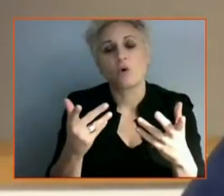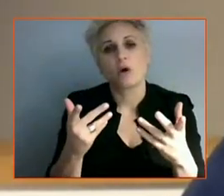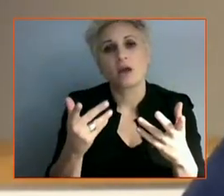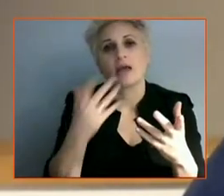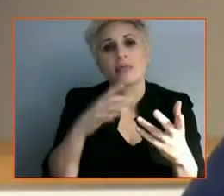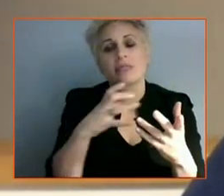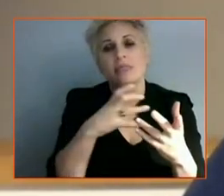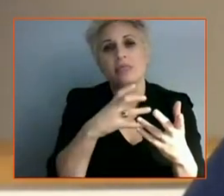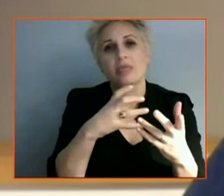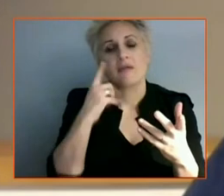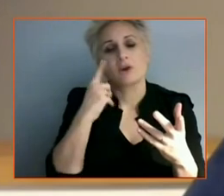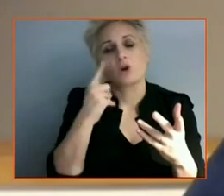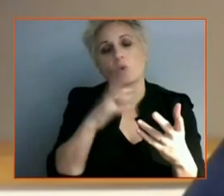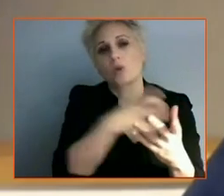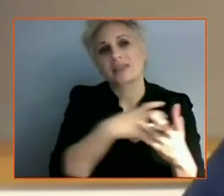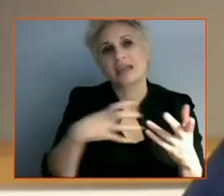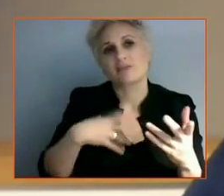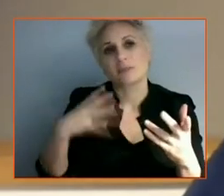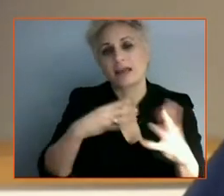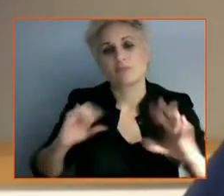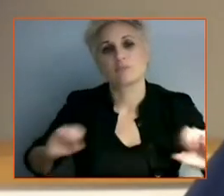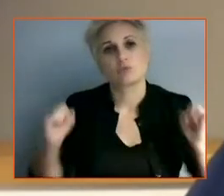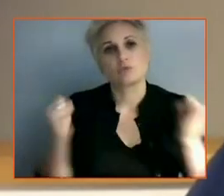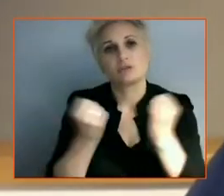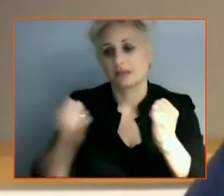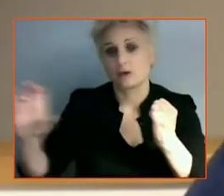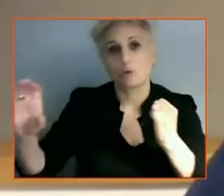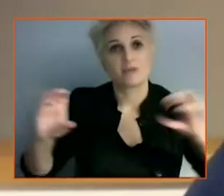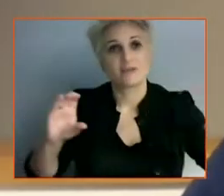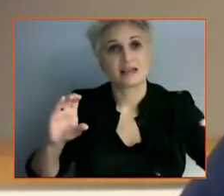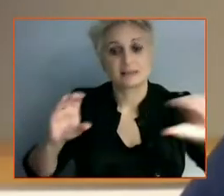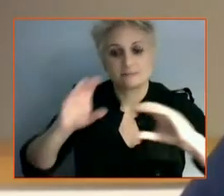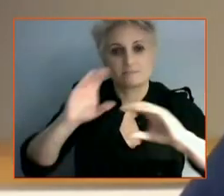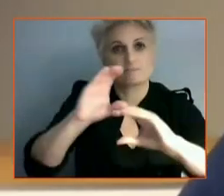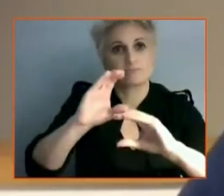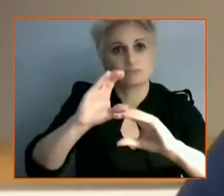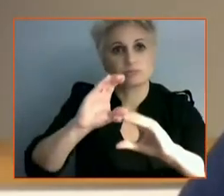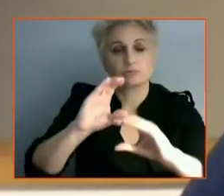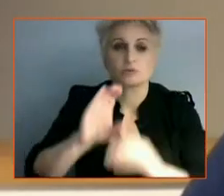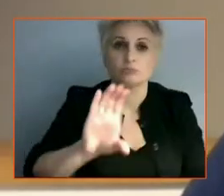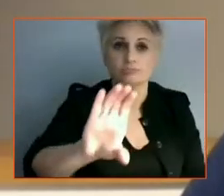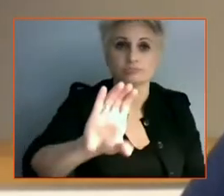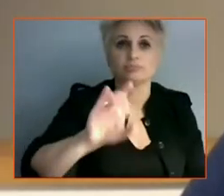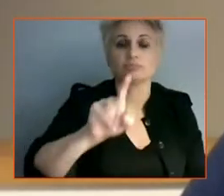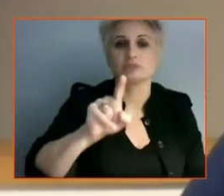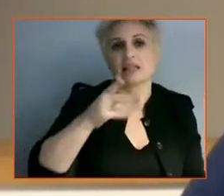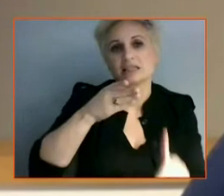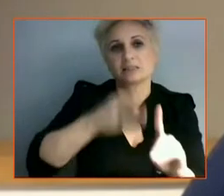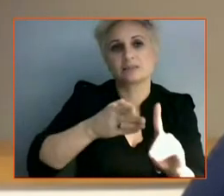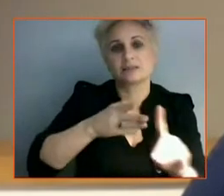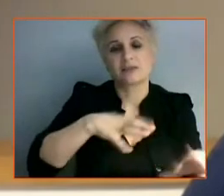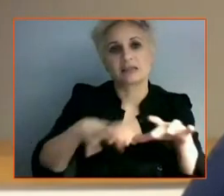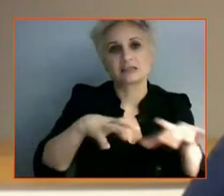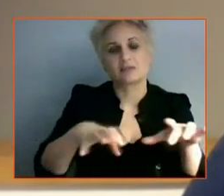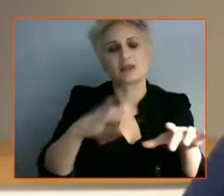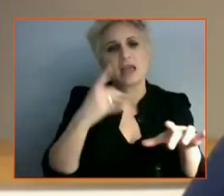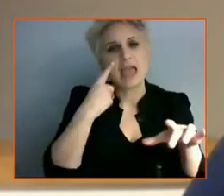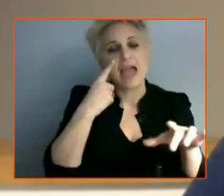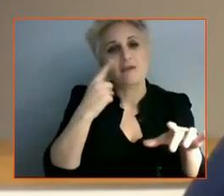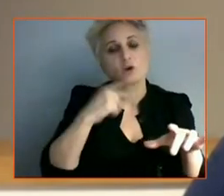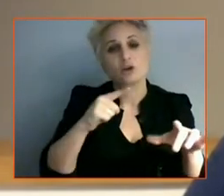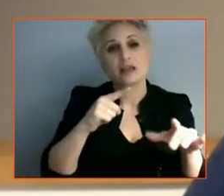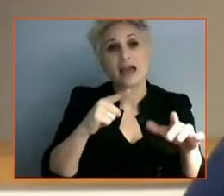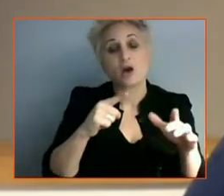have put together, there can be some funding opportunities around that sort of activity. Look, you know, you look at our copyright laws, if we want